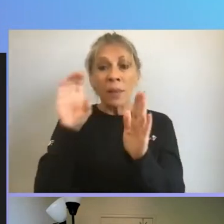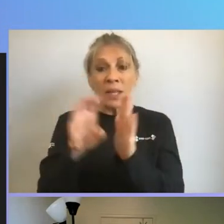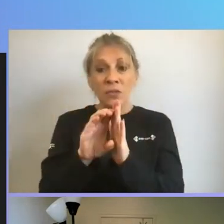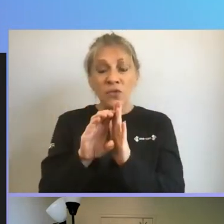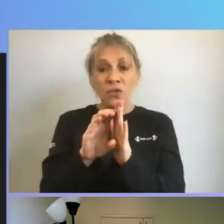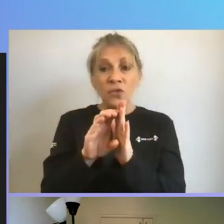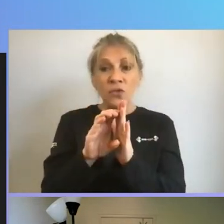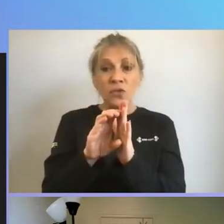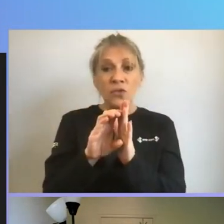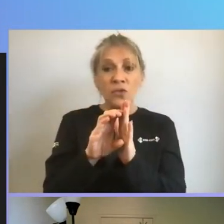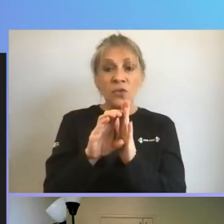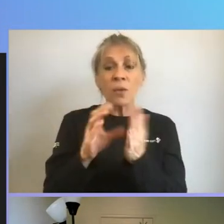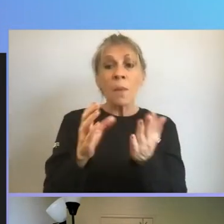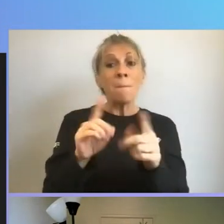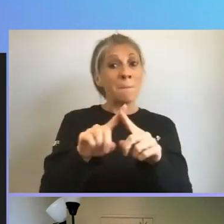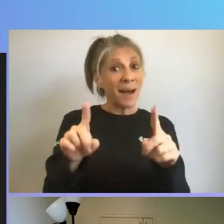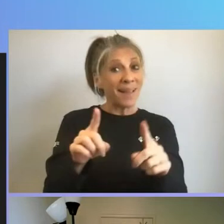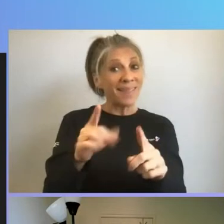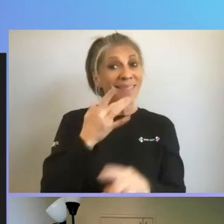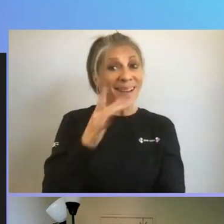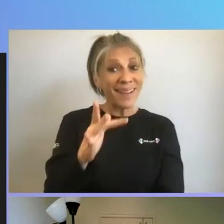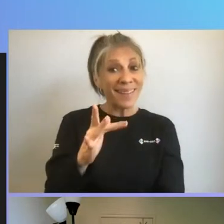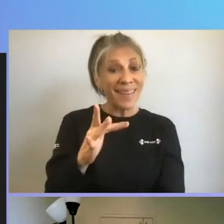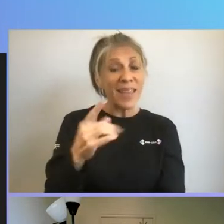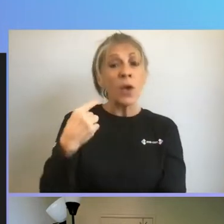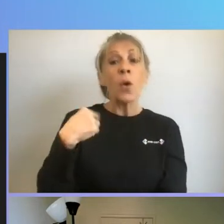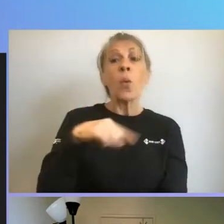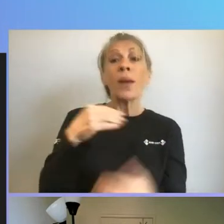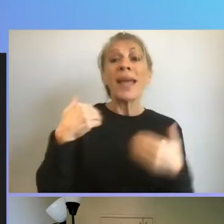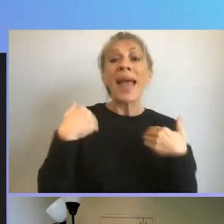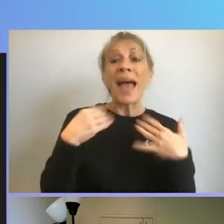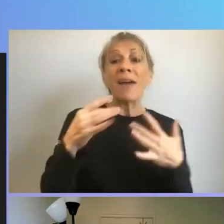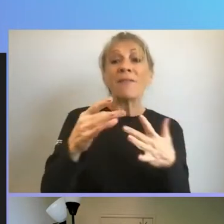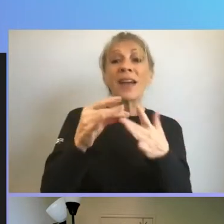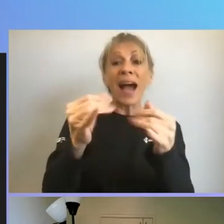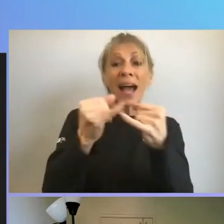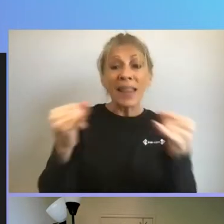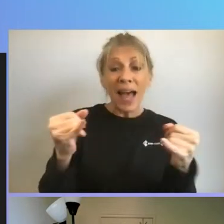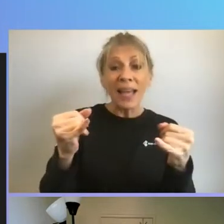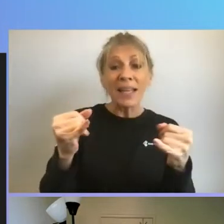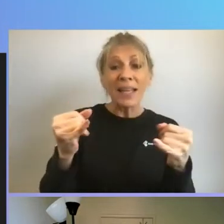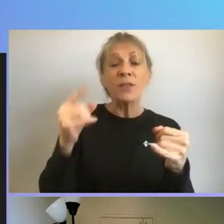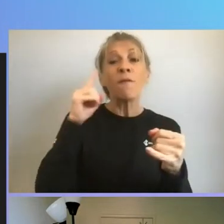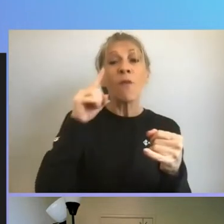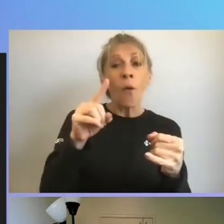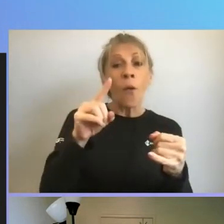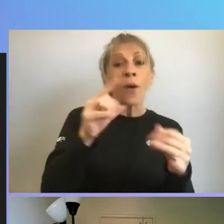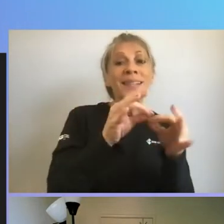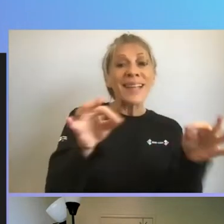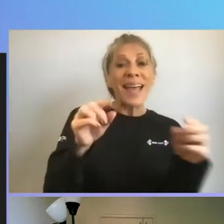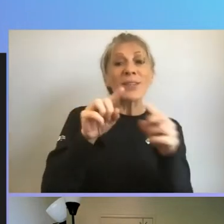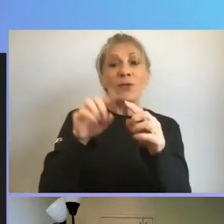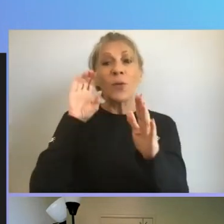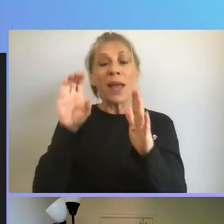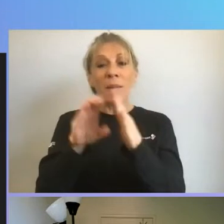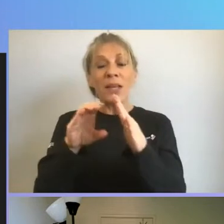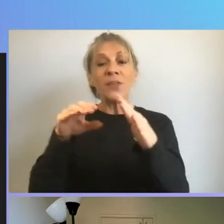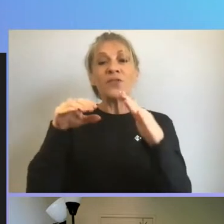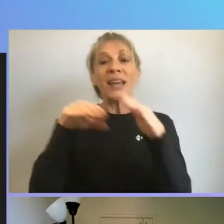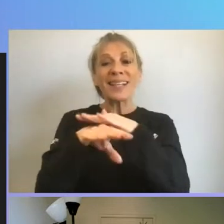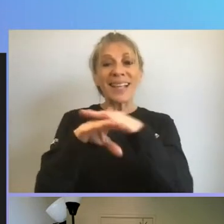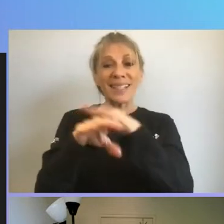And I guess fortunately, we do have guidelines relevant to image accessibility. And so let's go over that right now